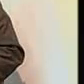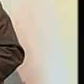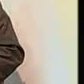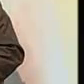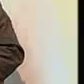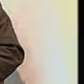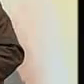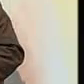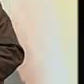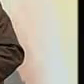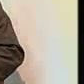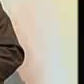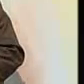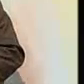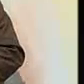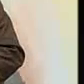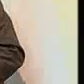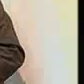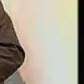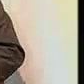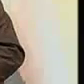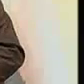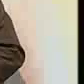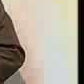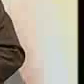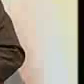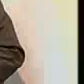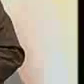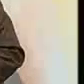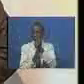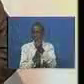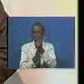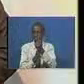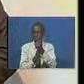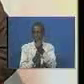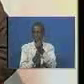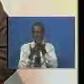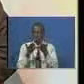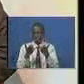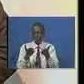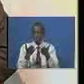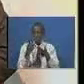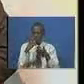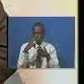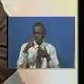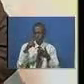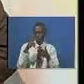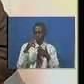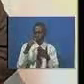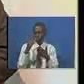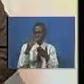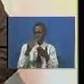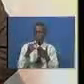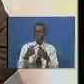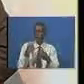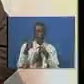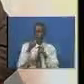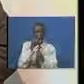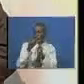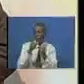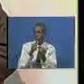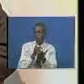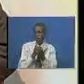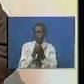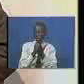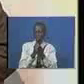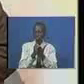Albinism Foundation whose motto by the way I was having a look at it and it talks about help ever, hurt